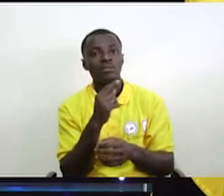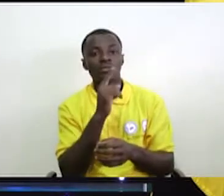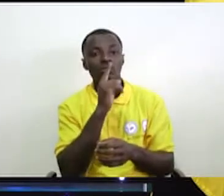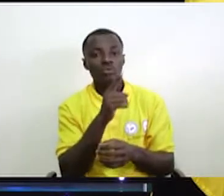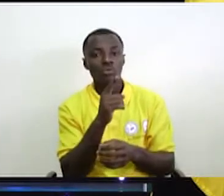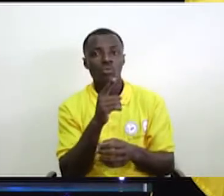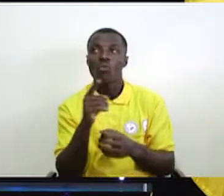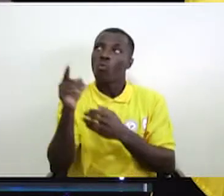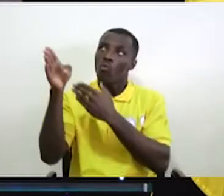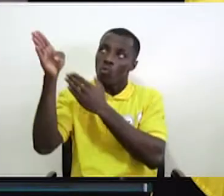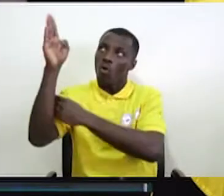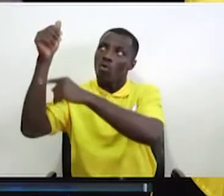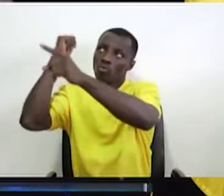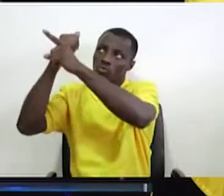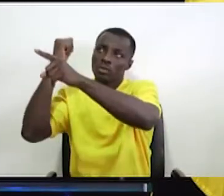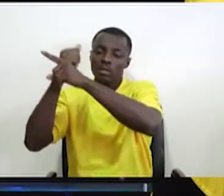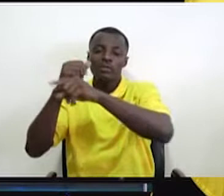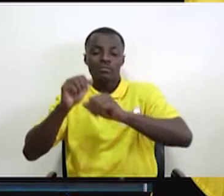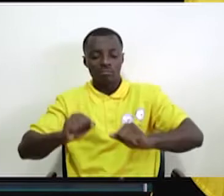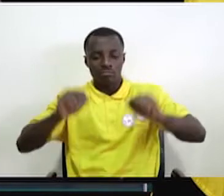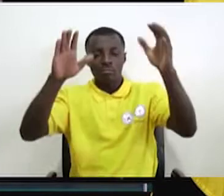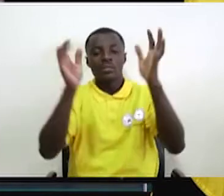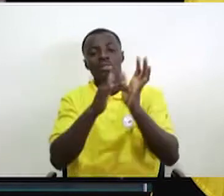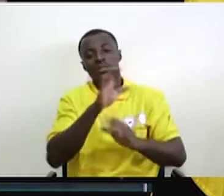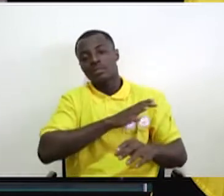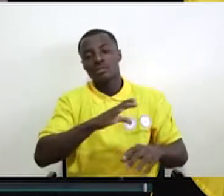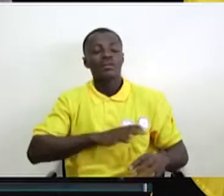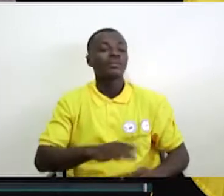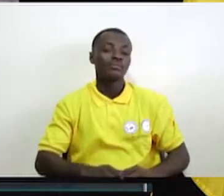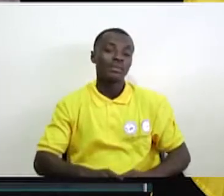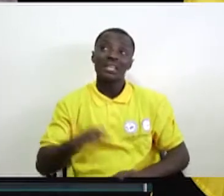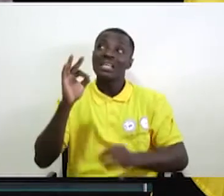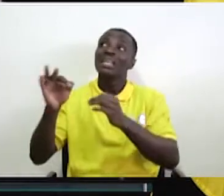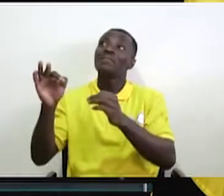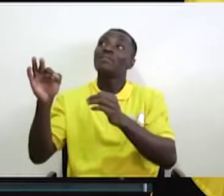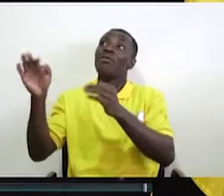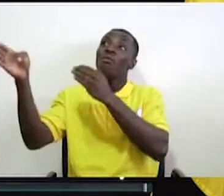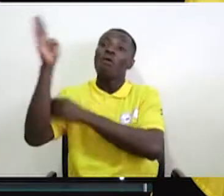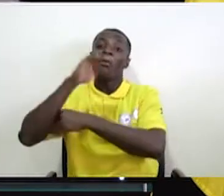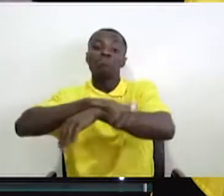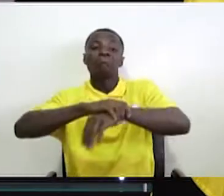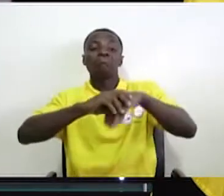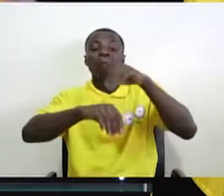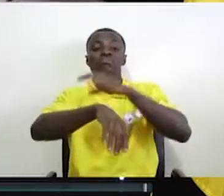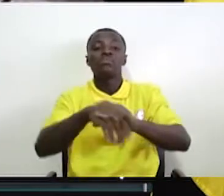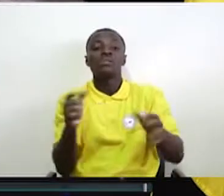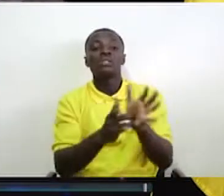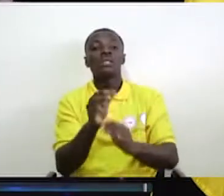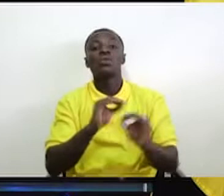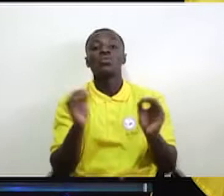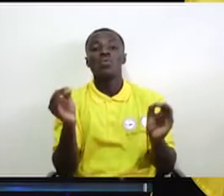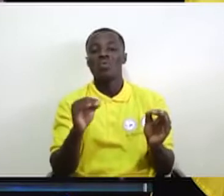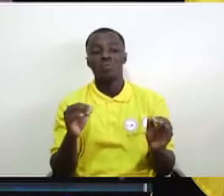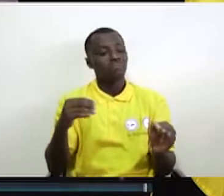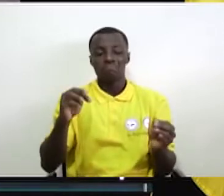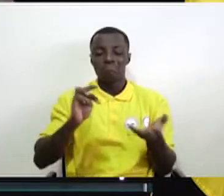gave him up. If the rock had not given him up, there was no way he could be